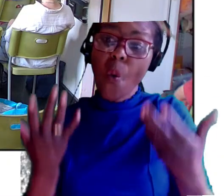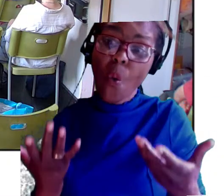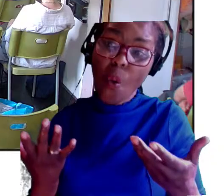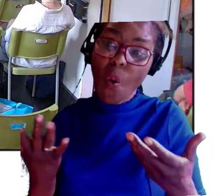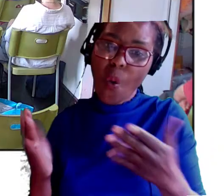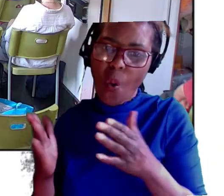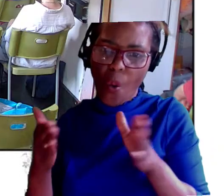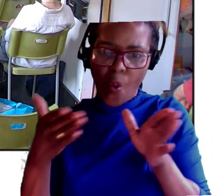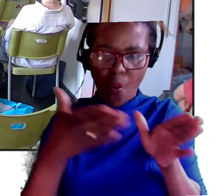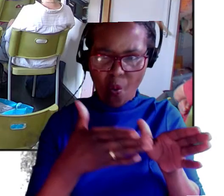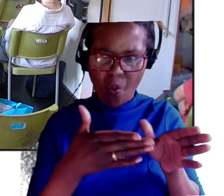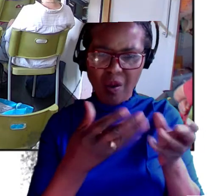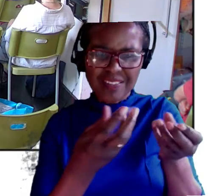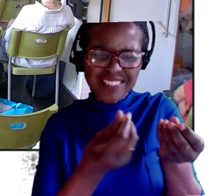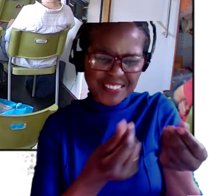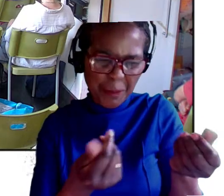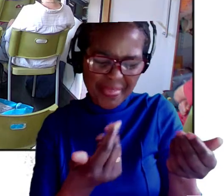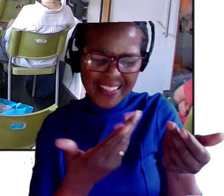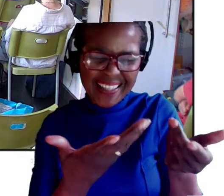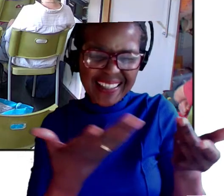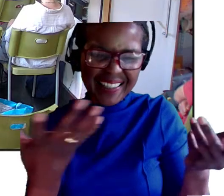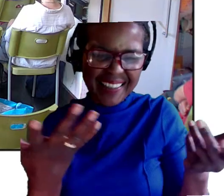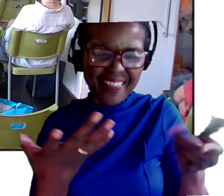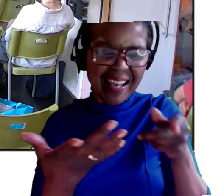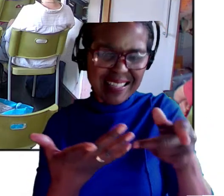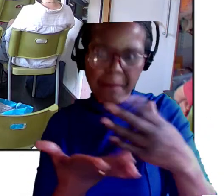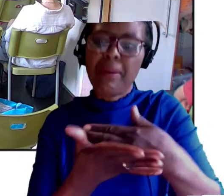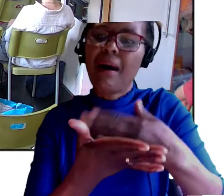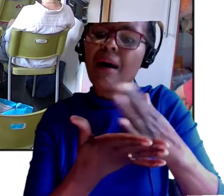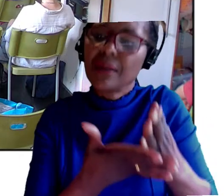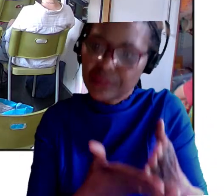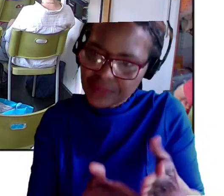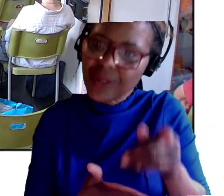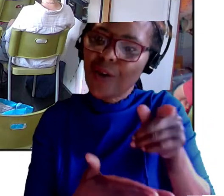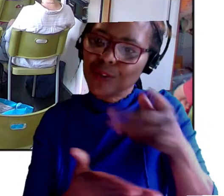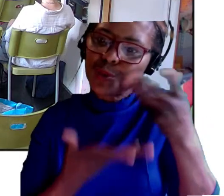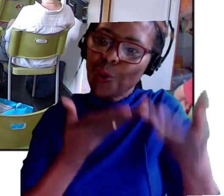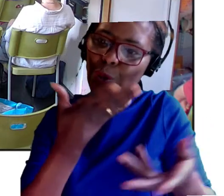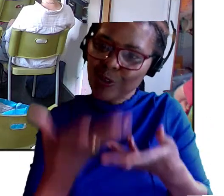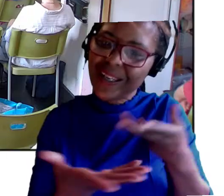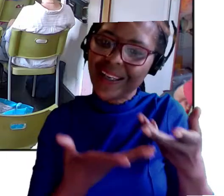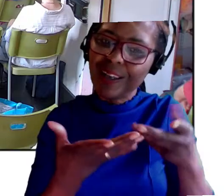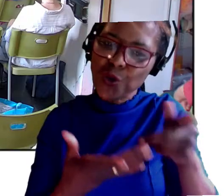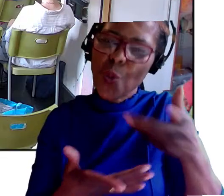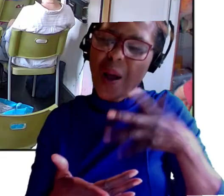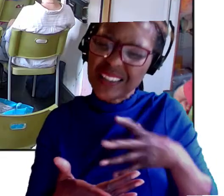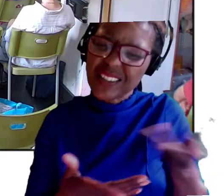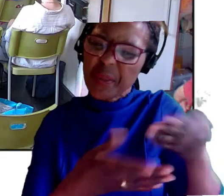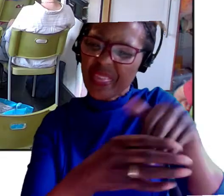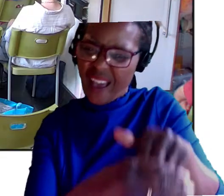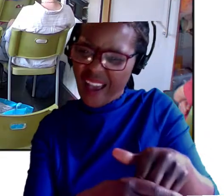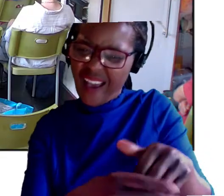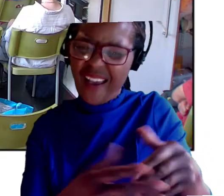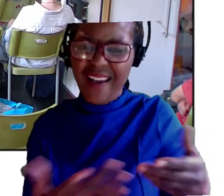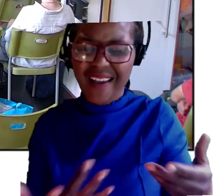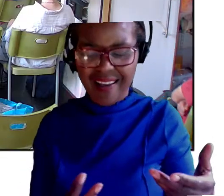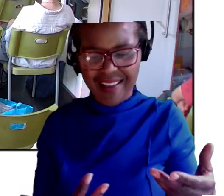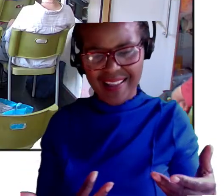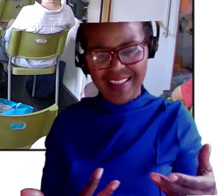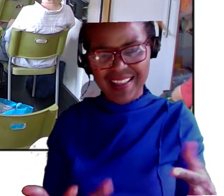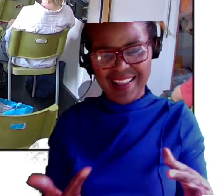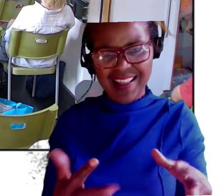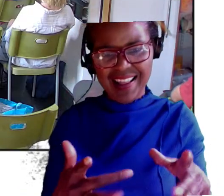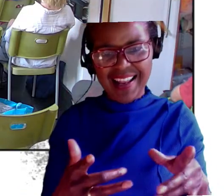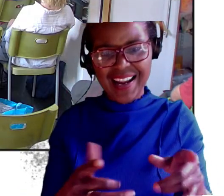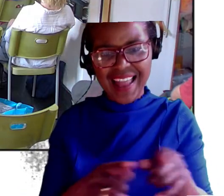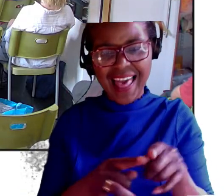catalyze some essential part of your story and you just want it to be there. The sonic screwdriver in Doctor Who is a great example. It's pretty much a